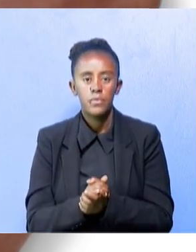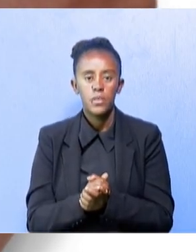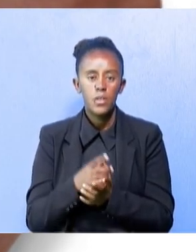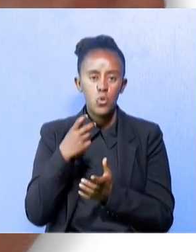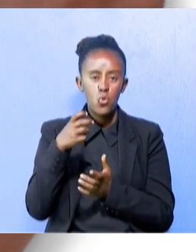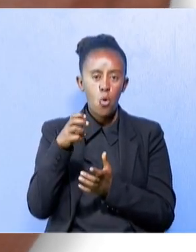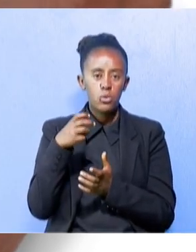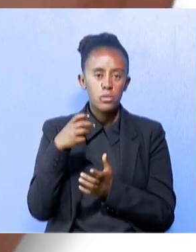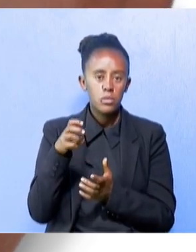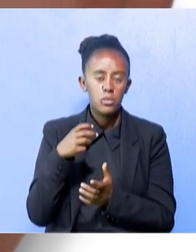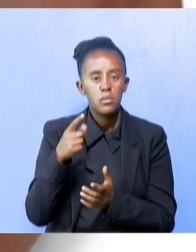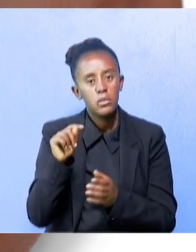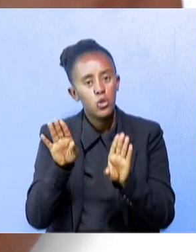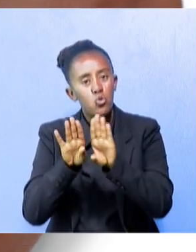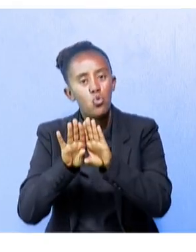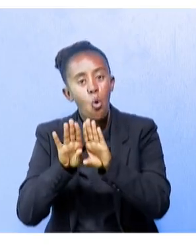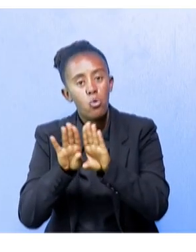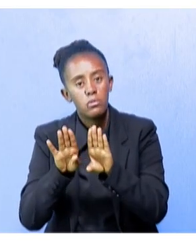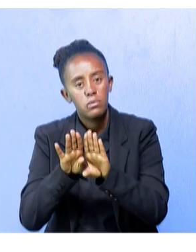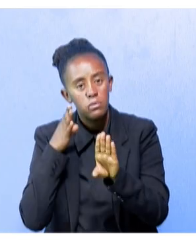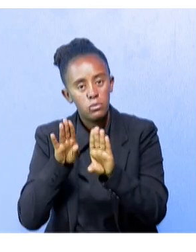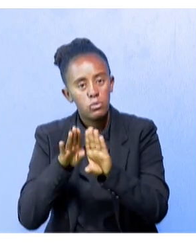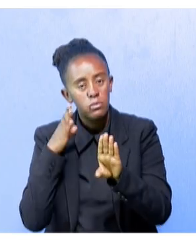Knocked at the door.